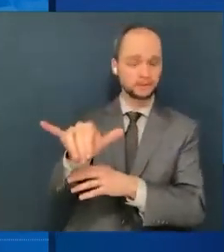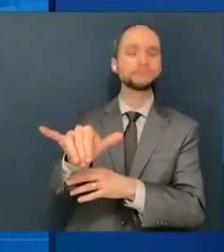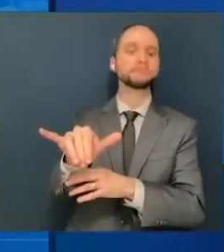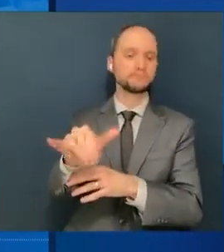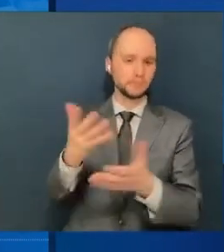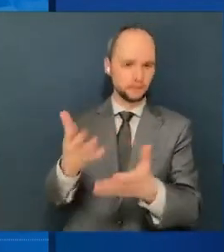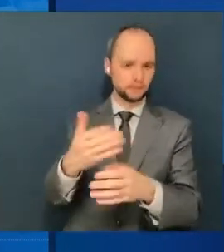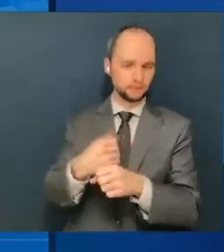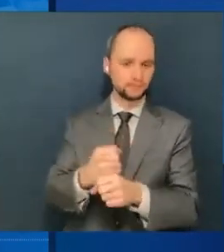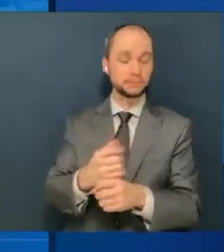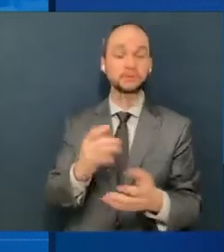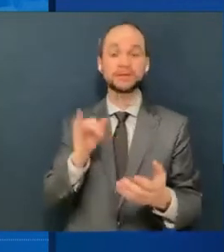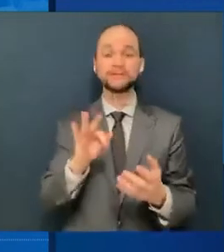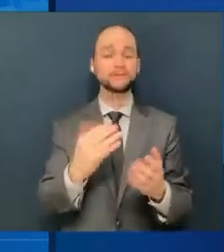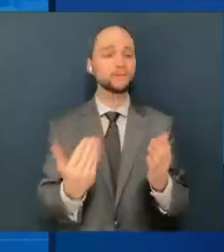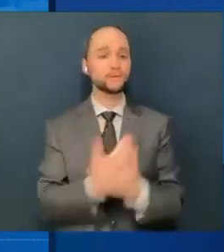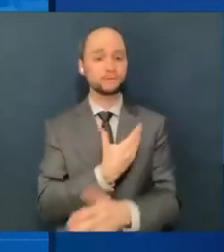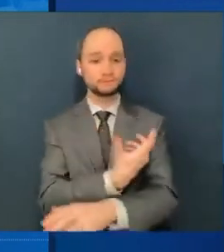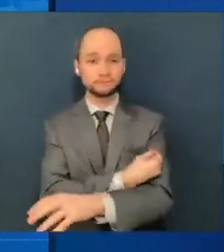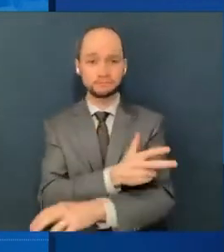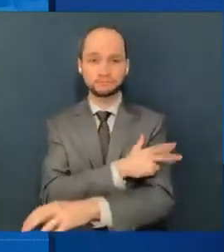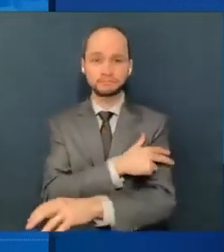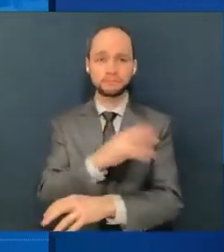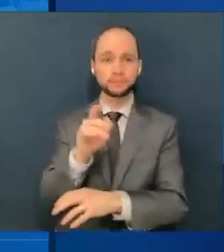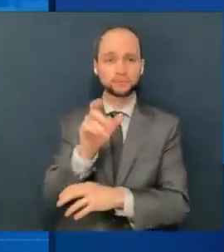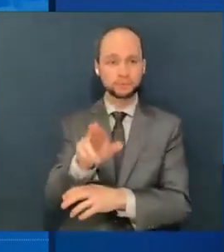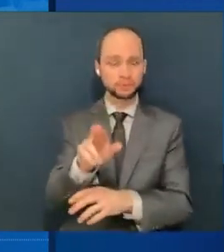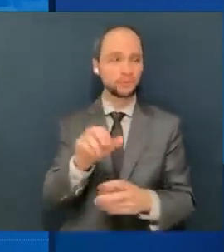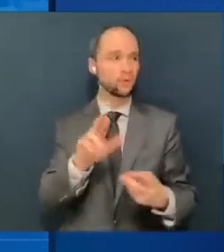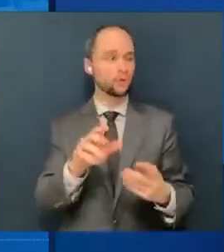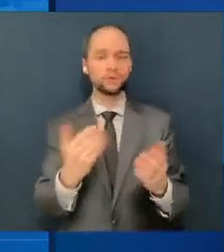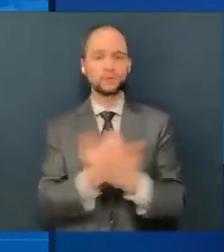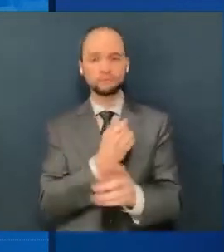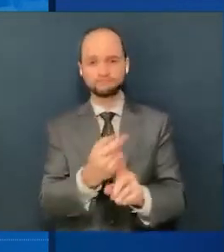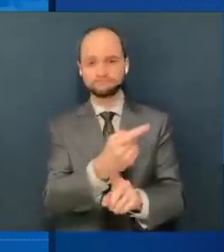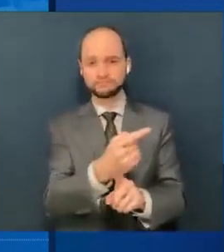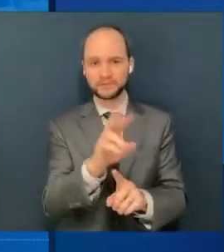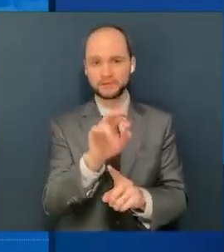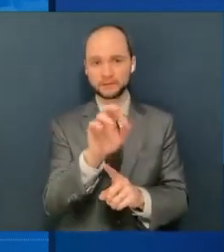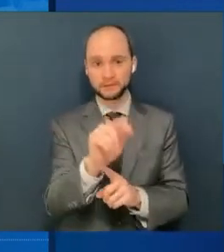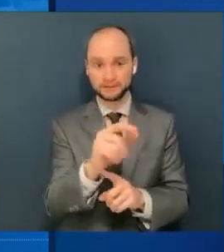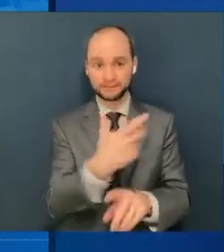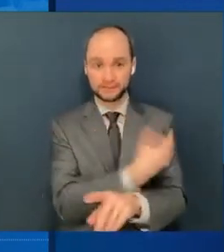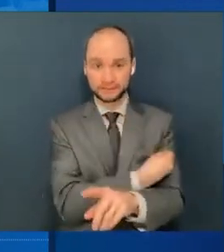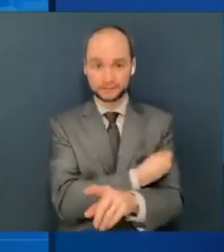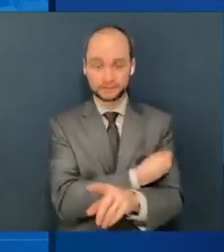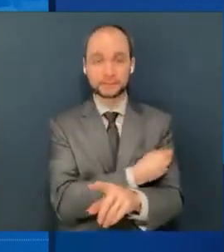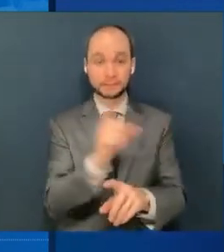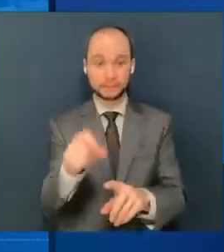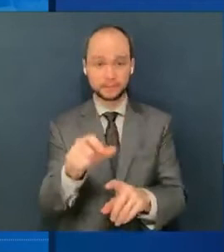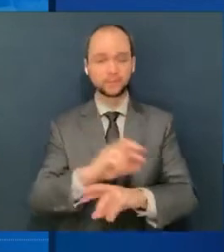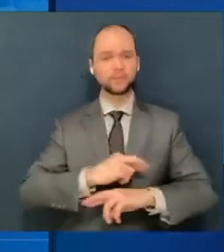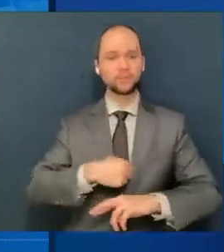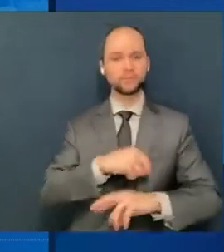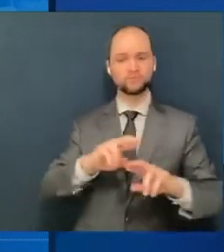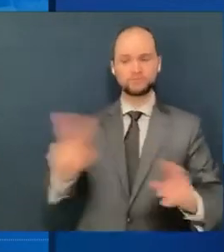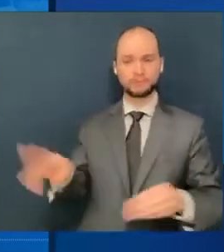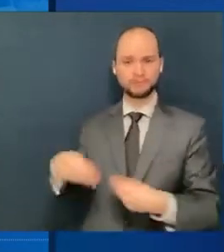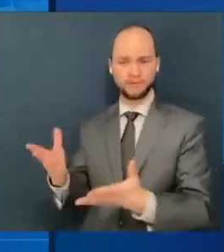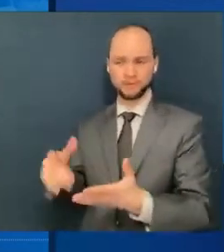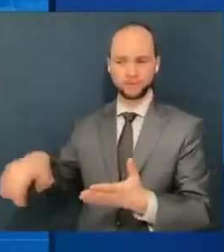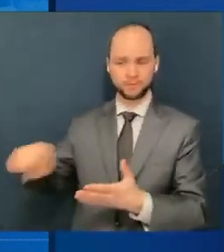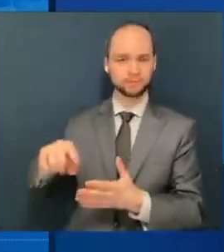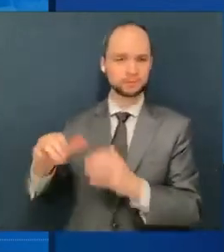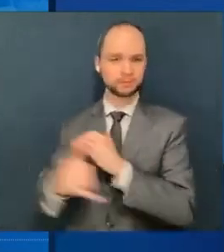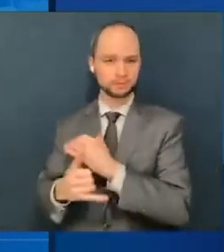new variant-specific vaccines, that we are ready and can continue to provide countries with the doses they need. Of course, we also